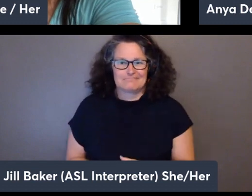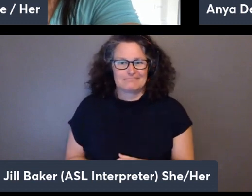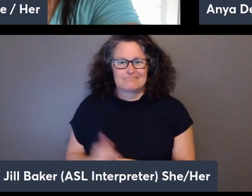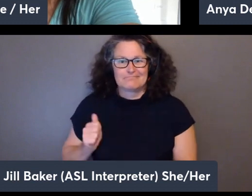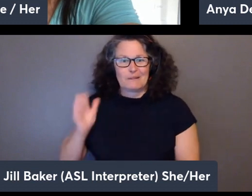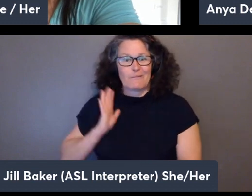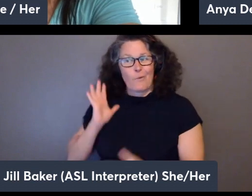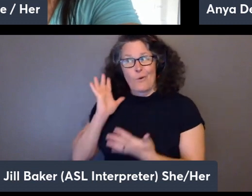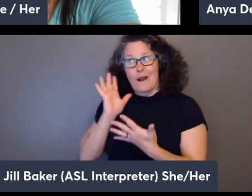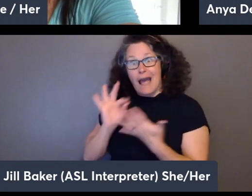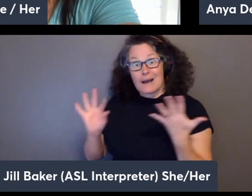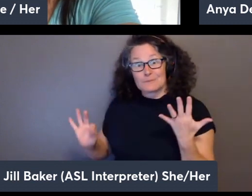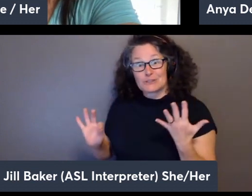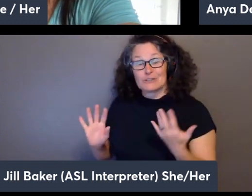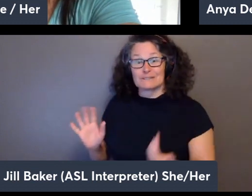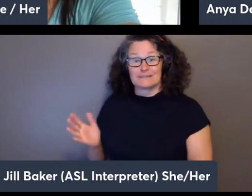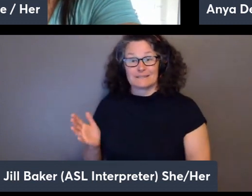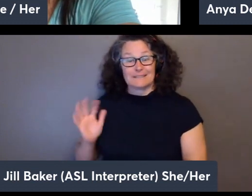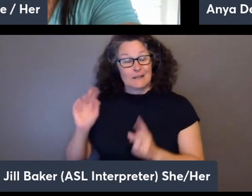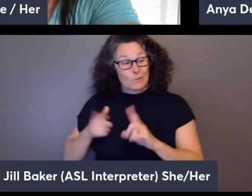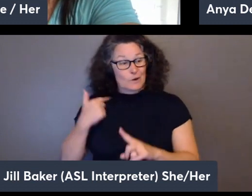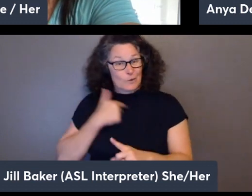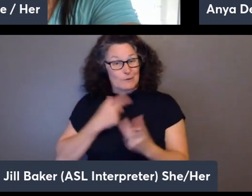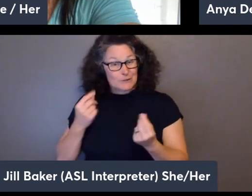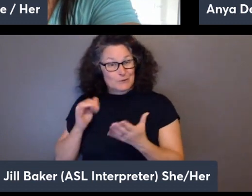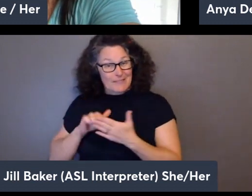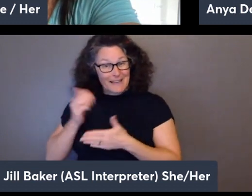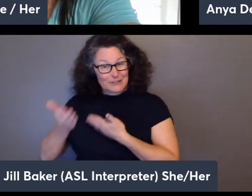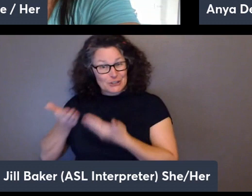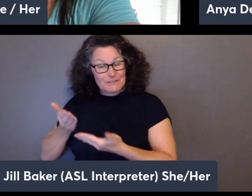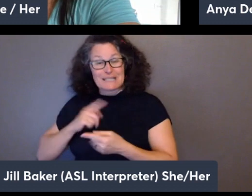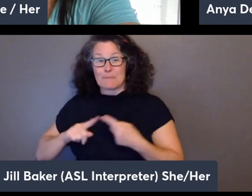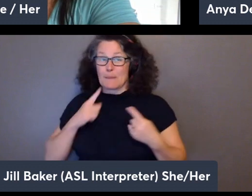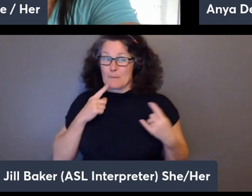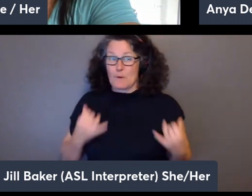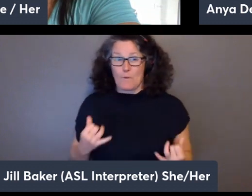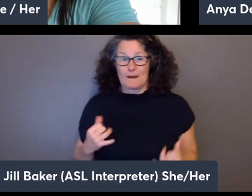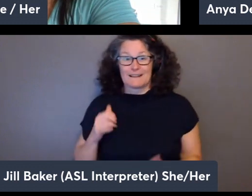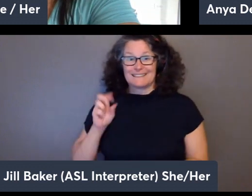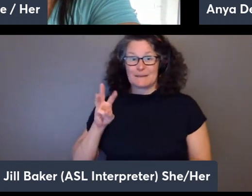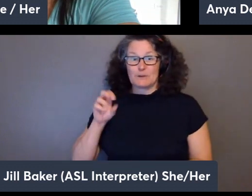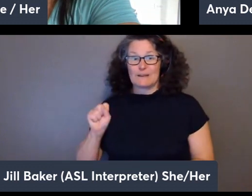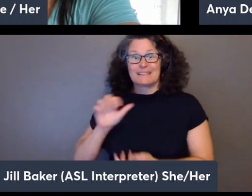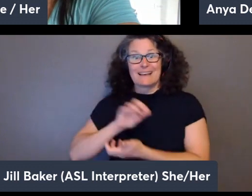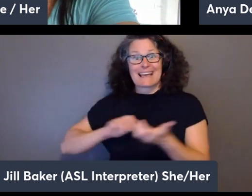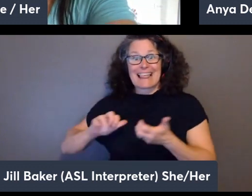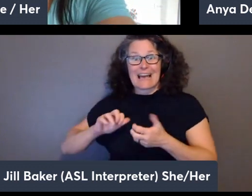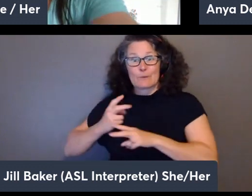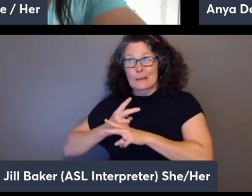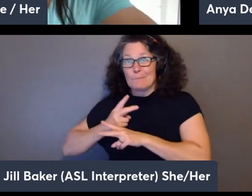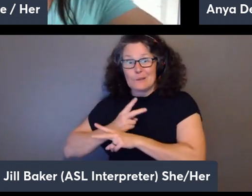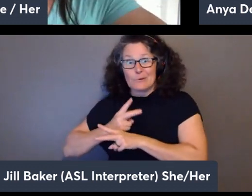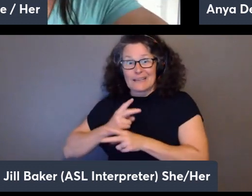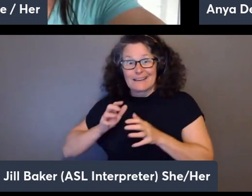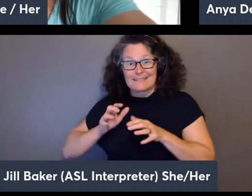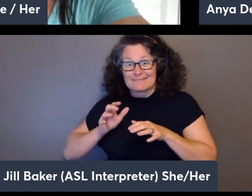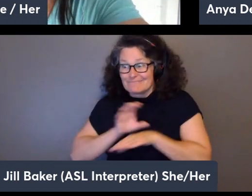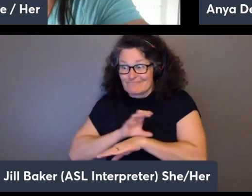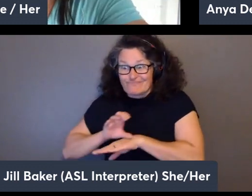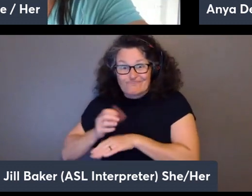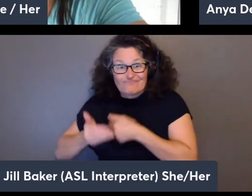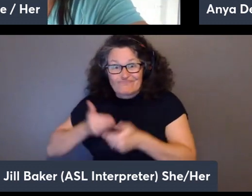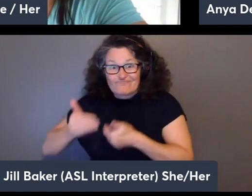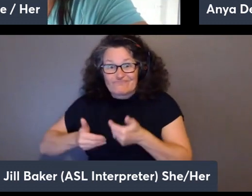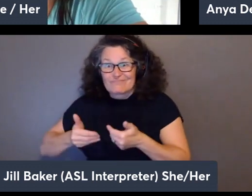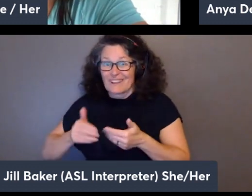when we are doing bare metal kind of servers, but then the moment AWS made cloud computing a thing,